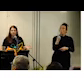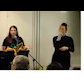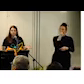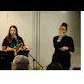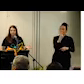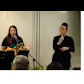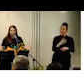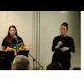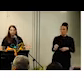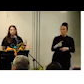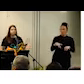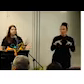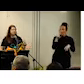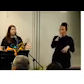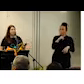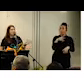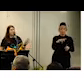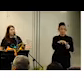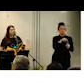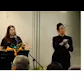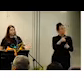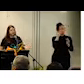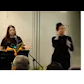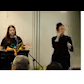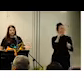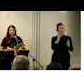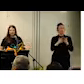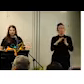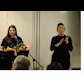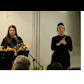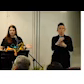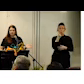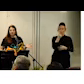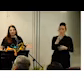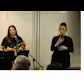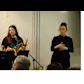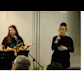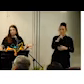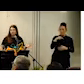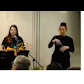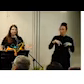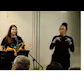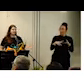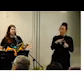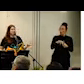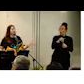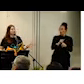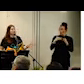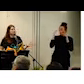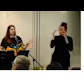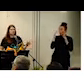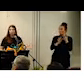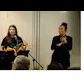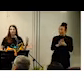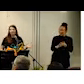Australians will be diagnosed with autism, which means that about 250,000 of Australians are diagnosed, which also means likely every